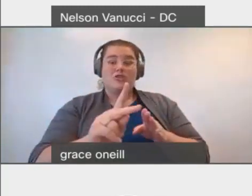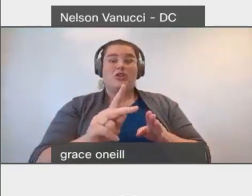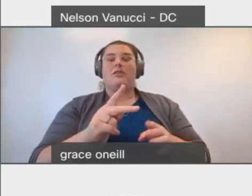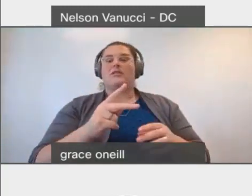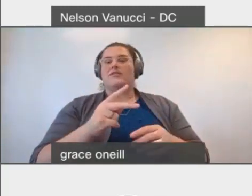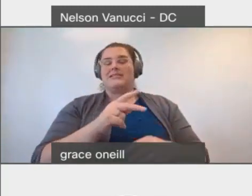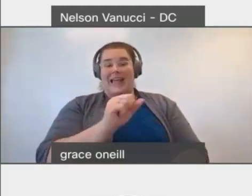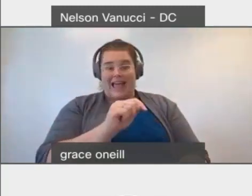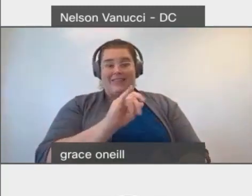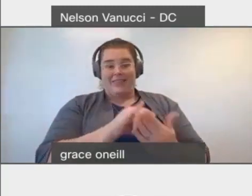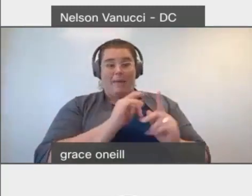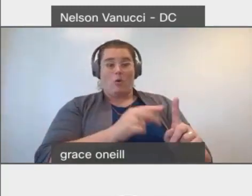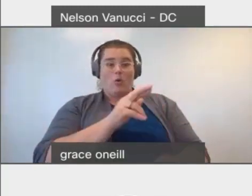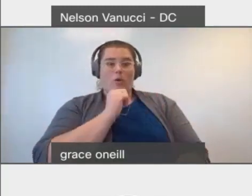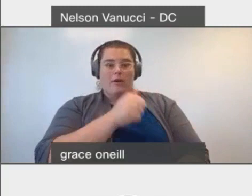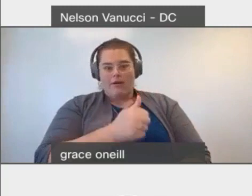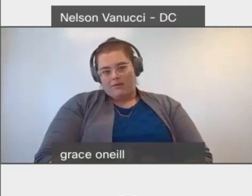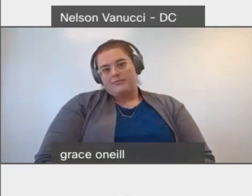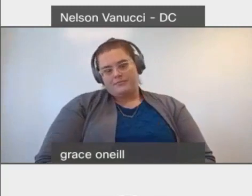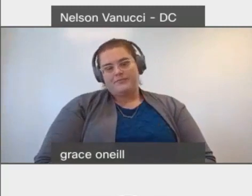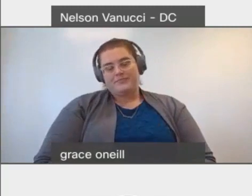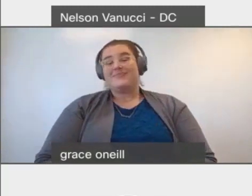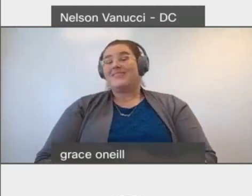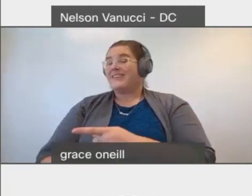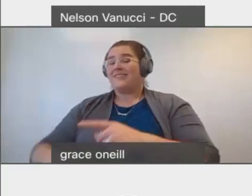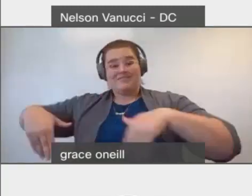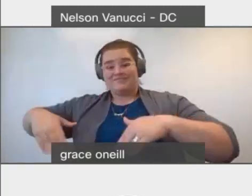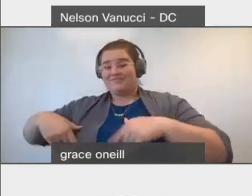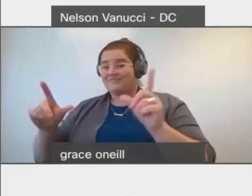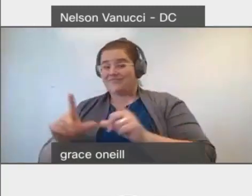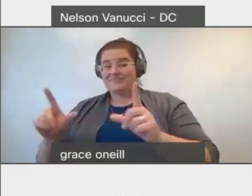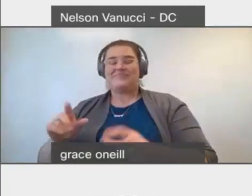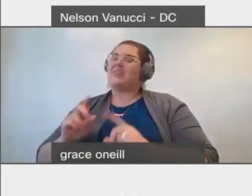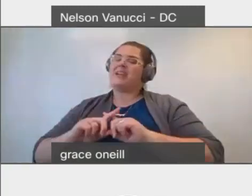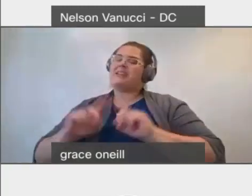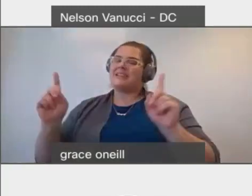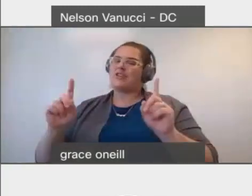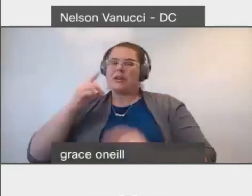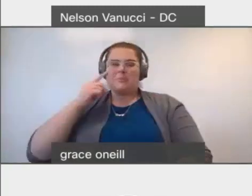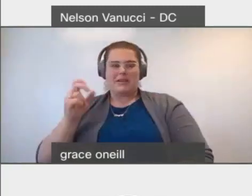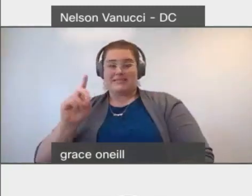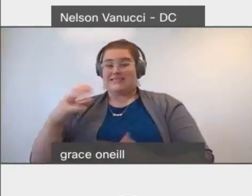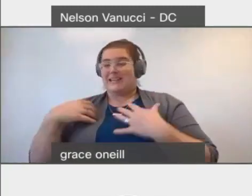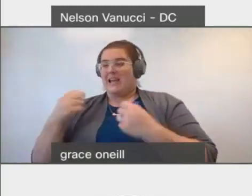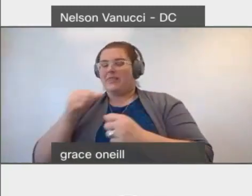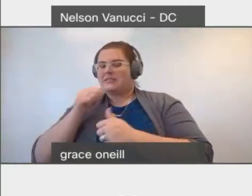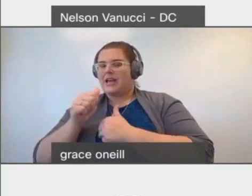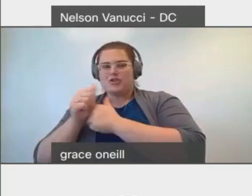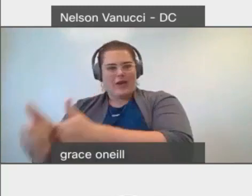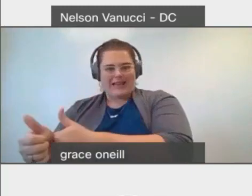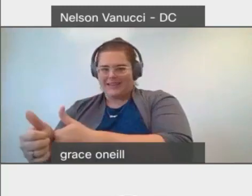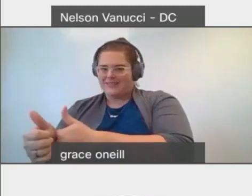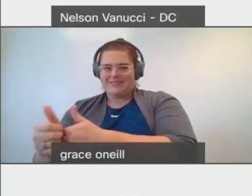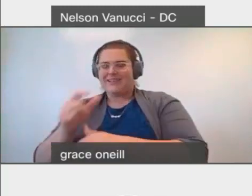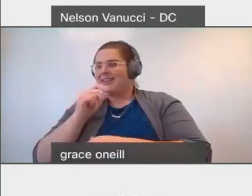Unlicensed, it is a bit harder because DC Health generally is not tracking them, but is not tracking